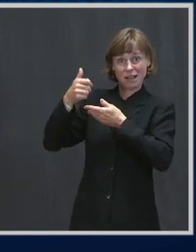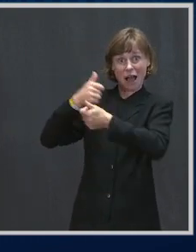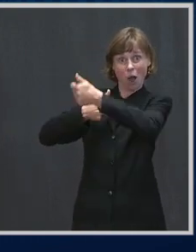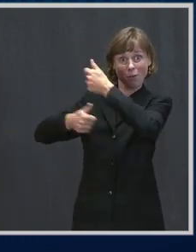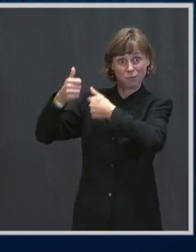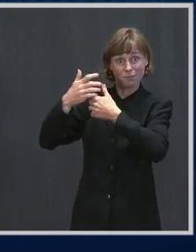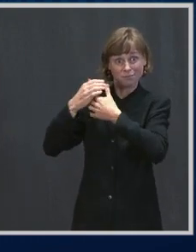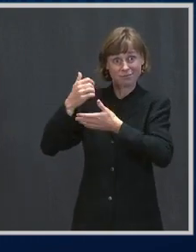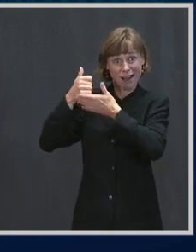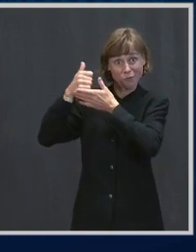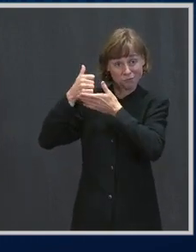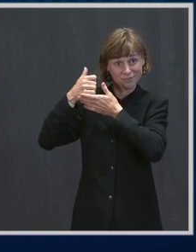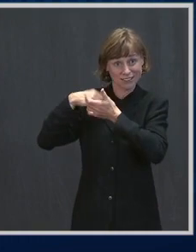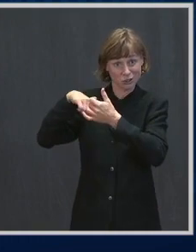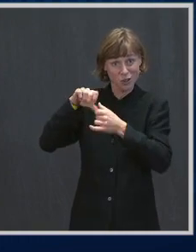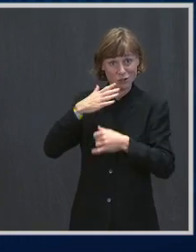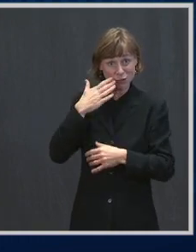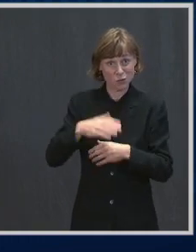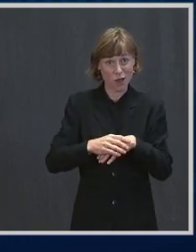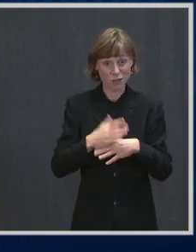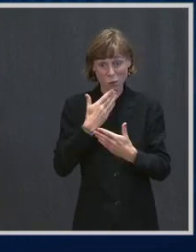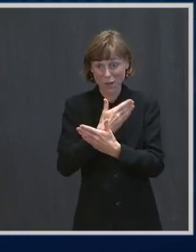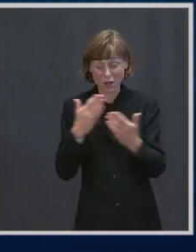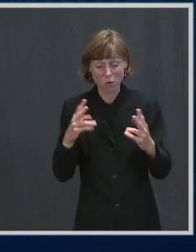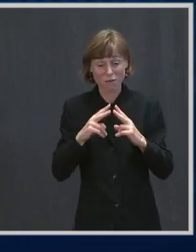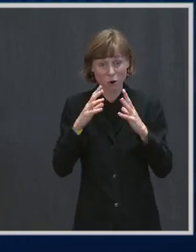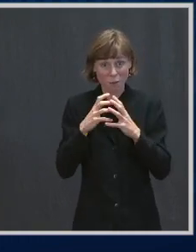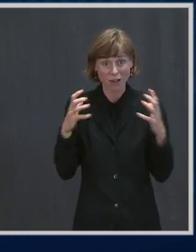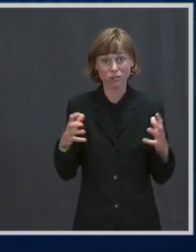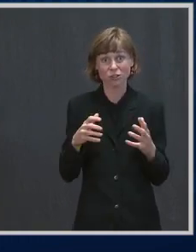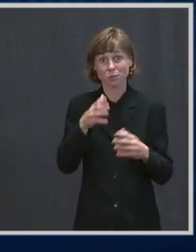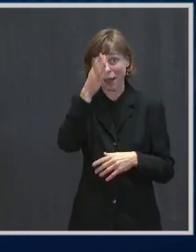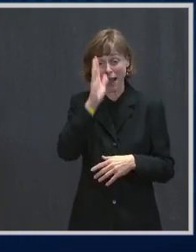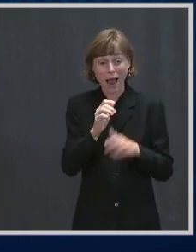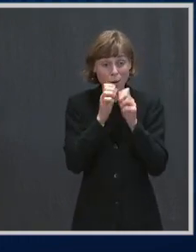all very much, and may God bless you, and may God keep you all safe when you're abroad. Thank you.